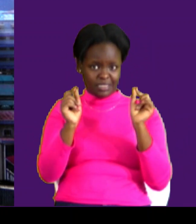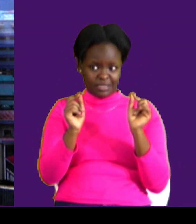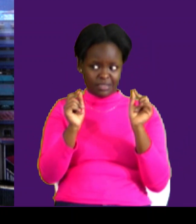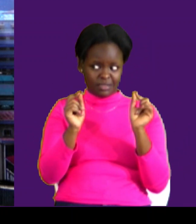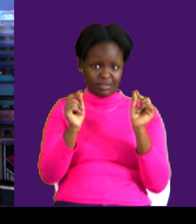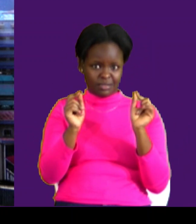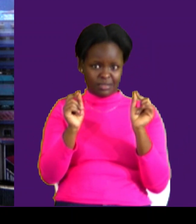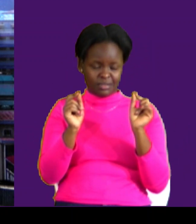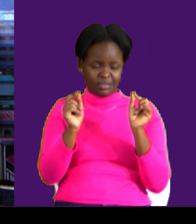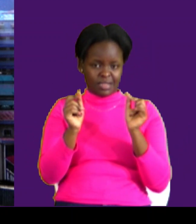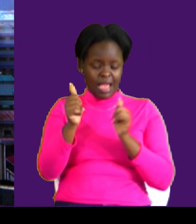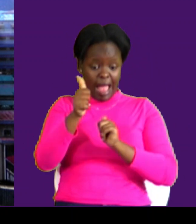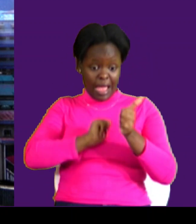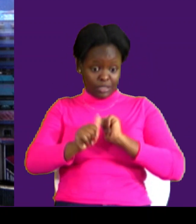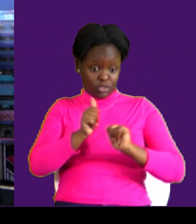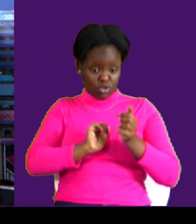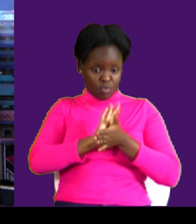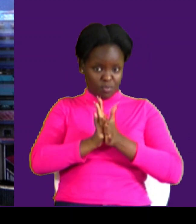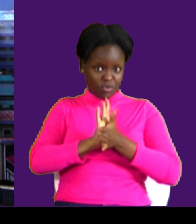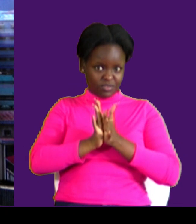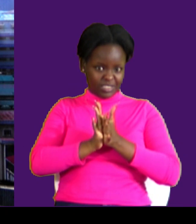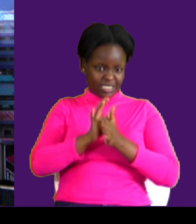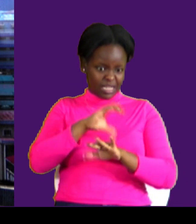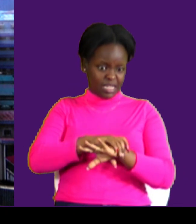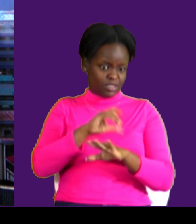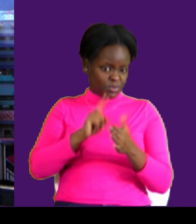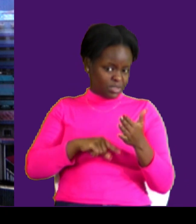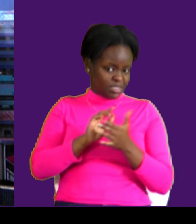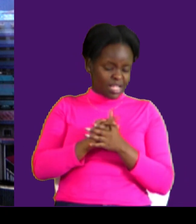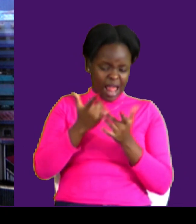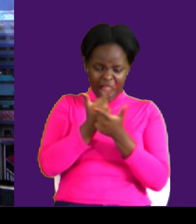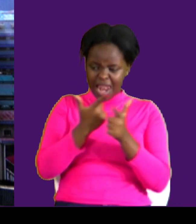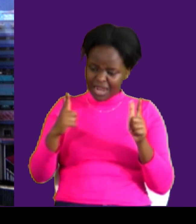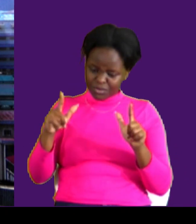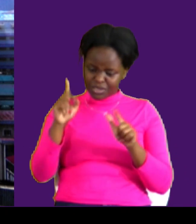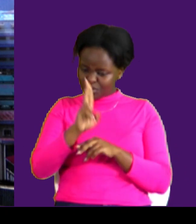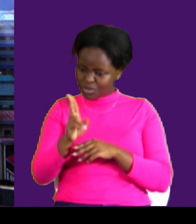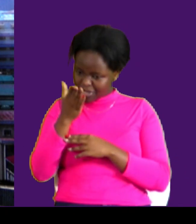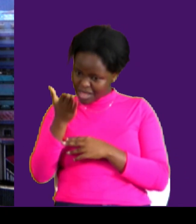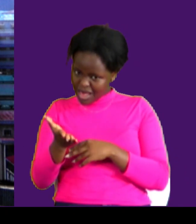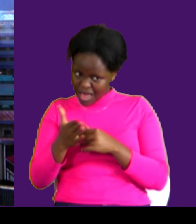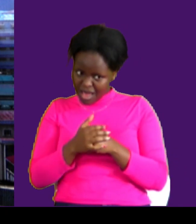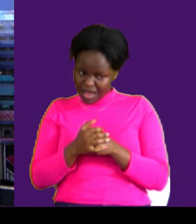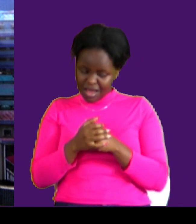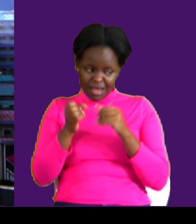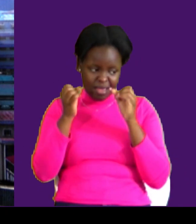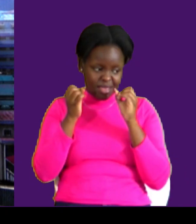the action movies, Yeah. you find that the language being used there, even if